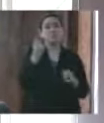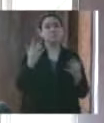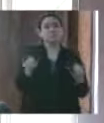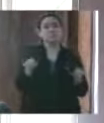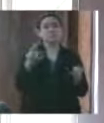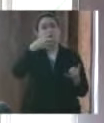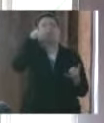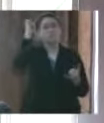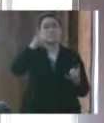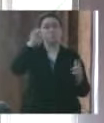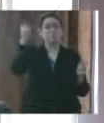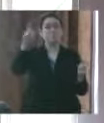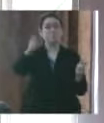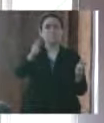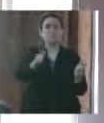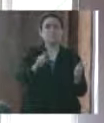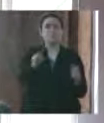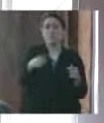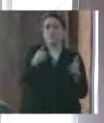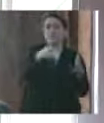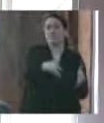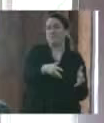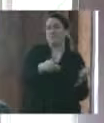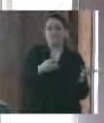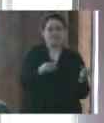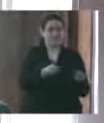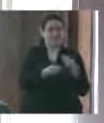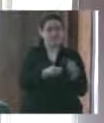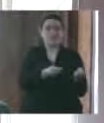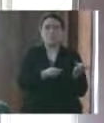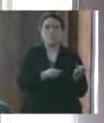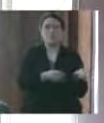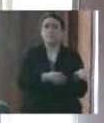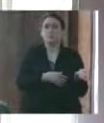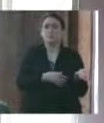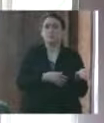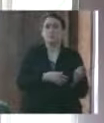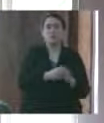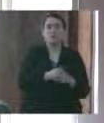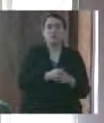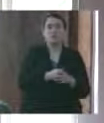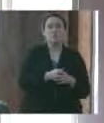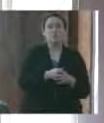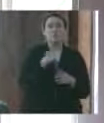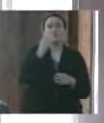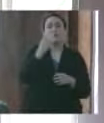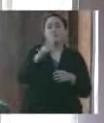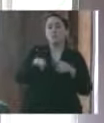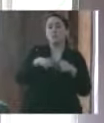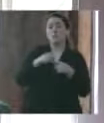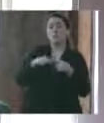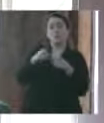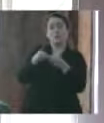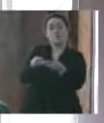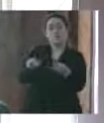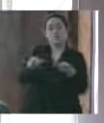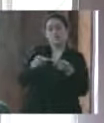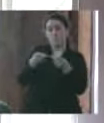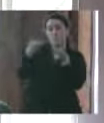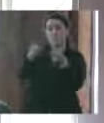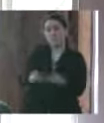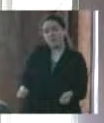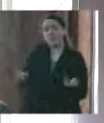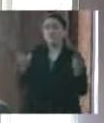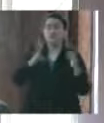lose material assets, they can be replaced or rebuilt. But when a plant or an animal species disappears,